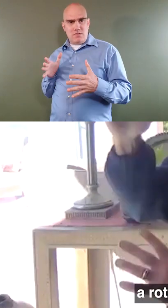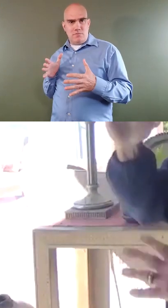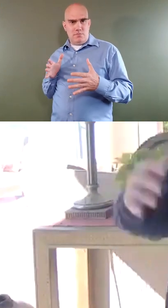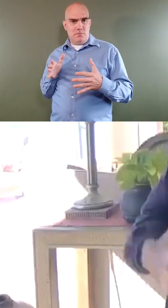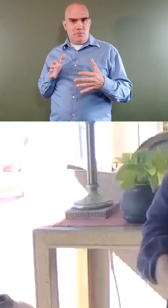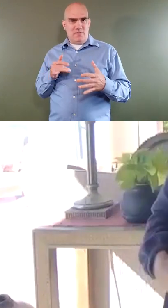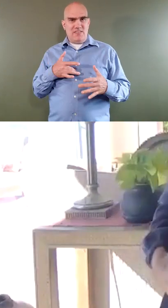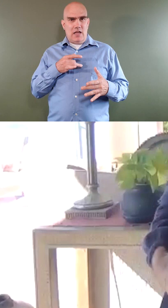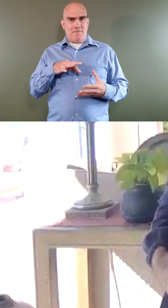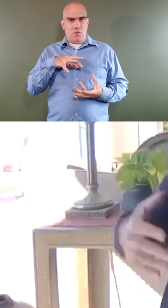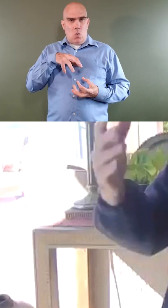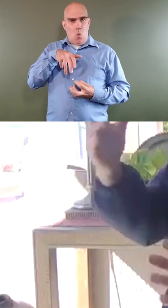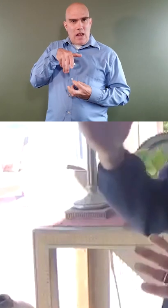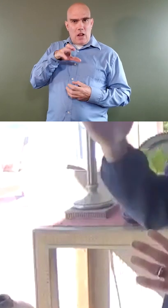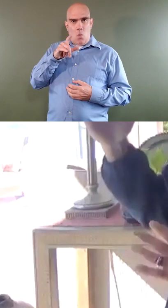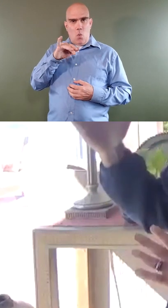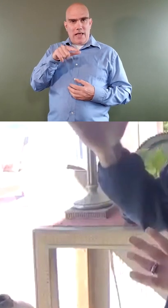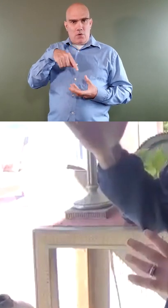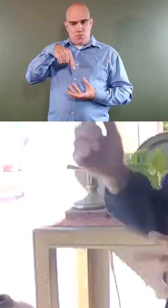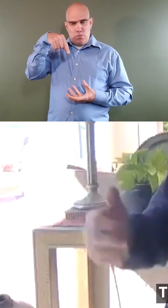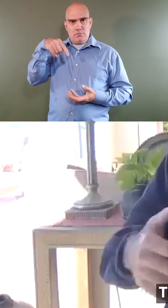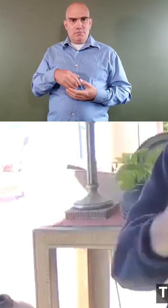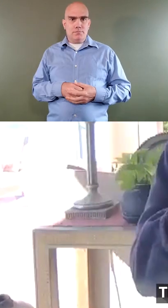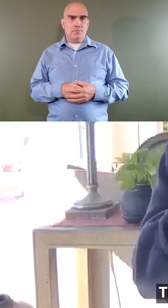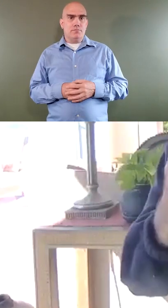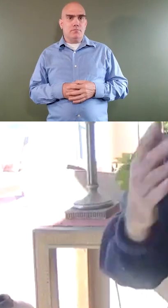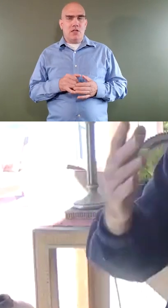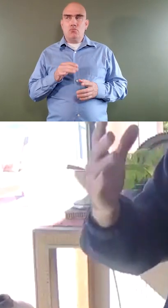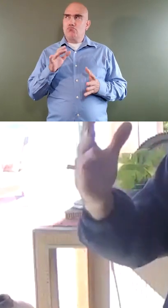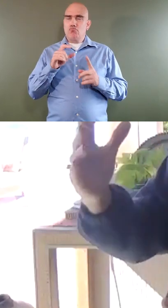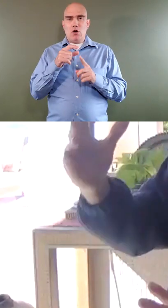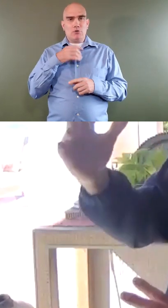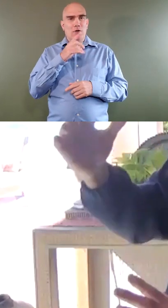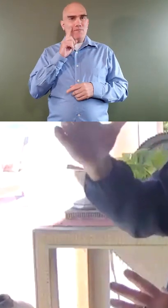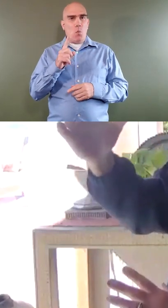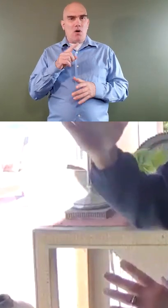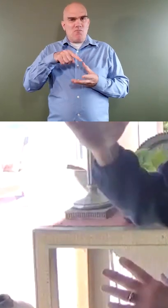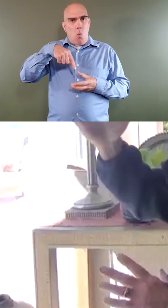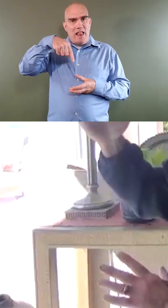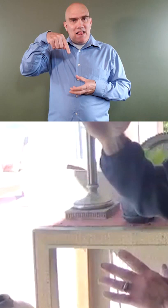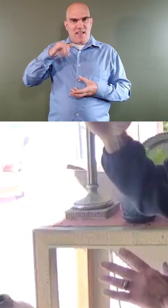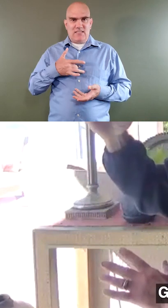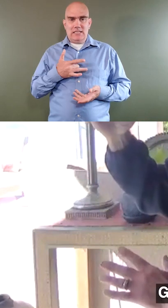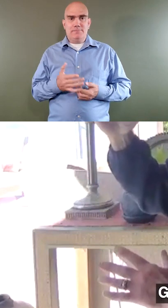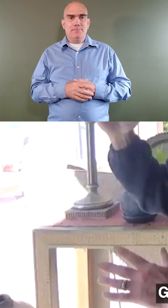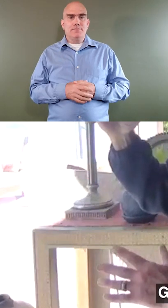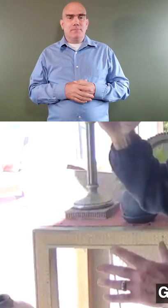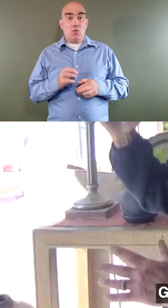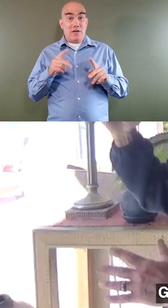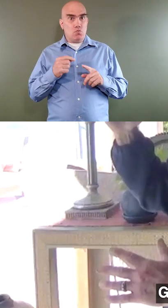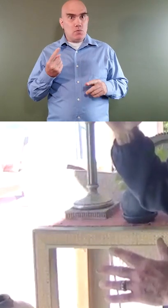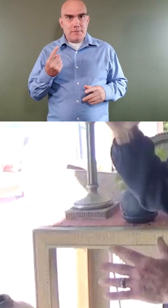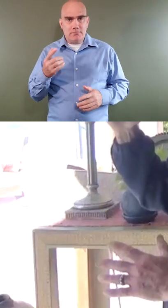you want to have this feeling of coiling. That's the word I'm looking for. It's a feeling of coiling, getting ready